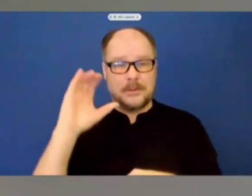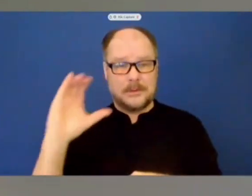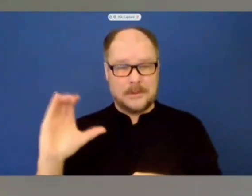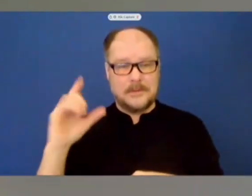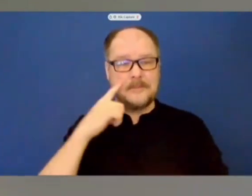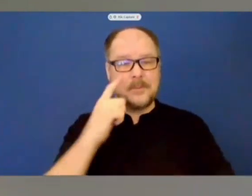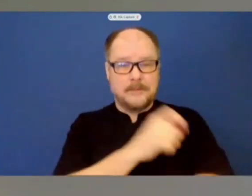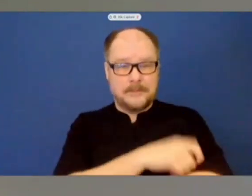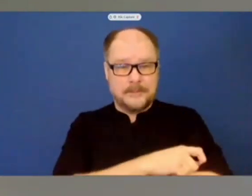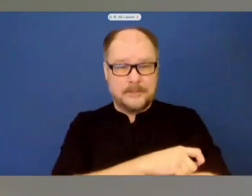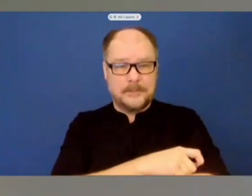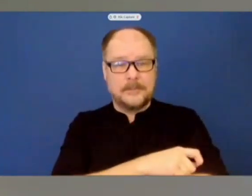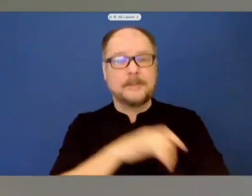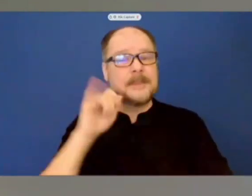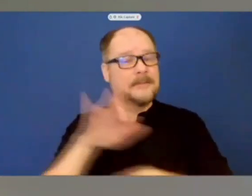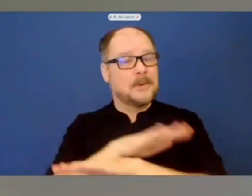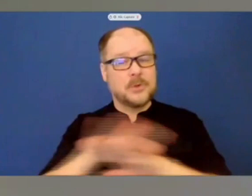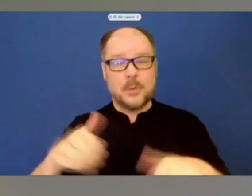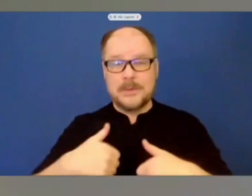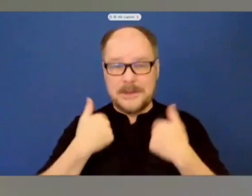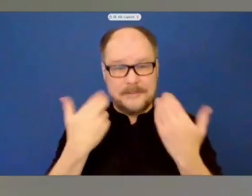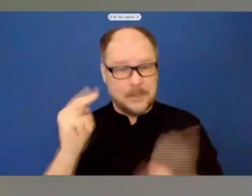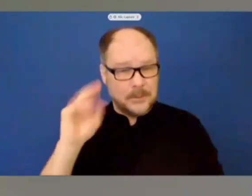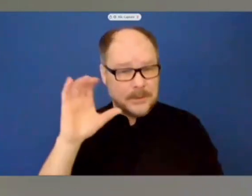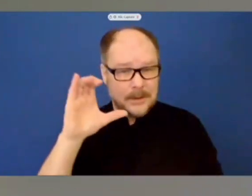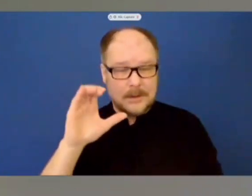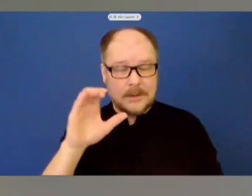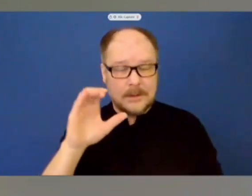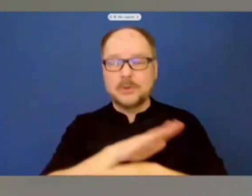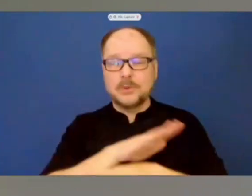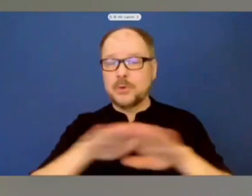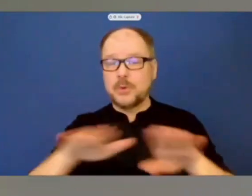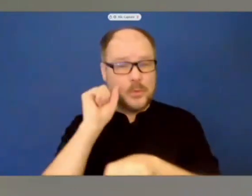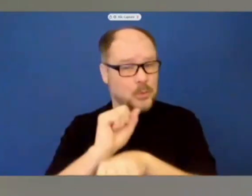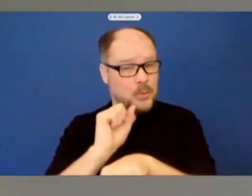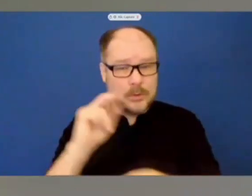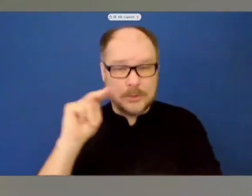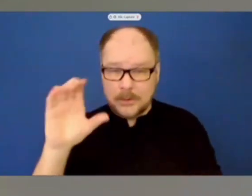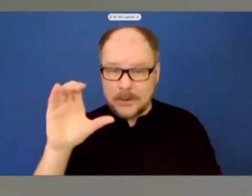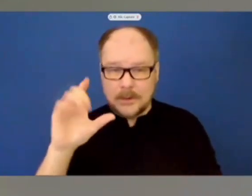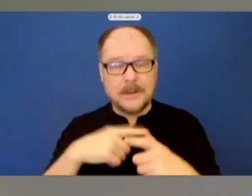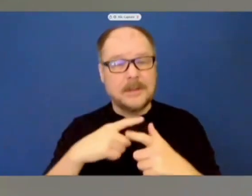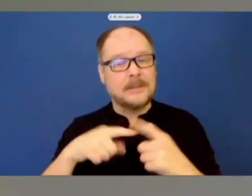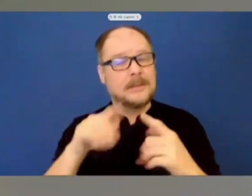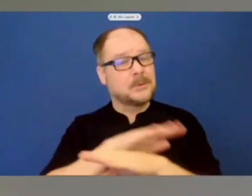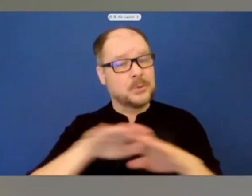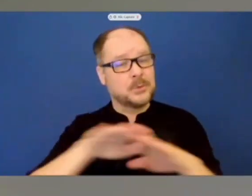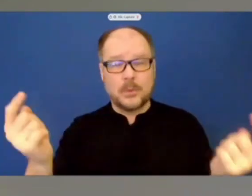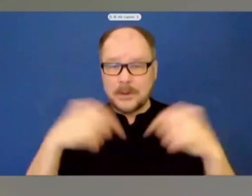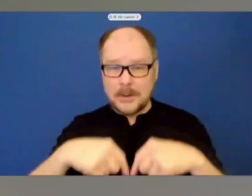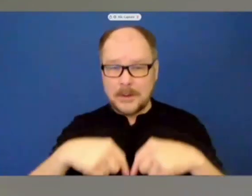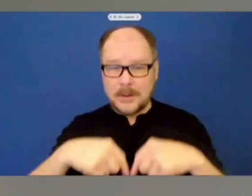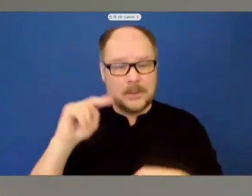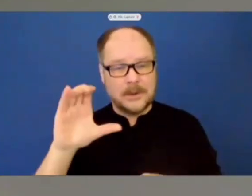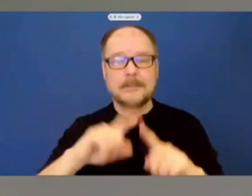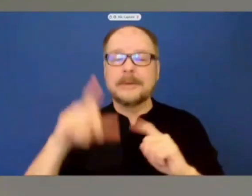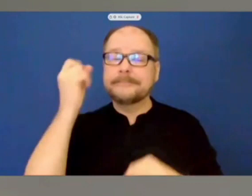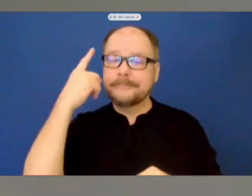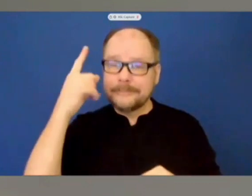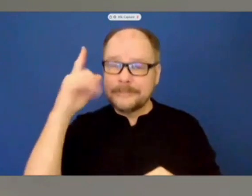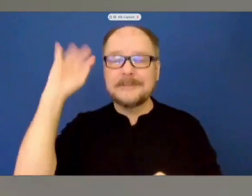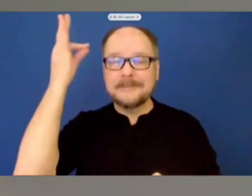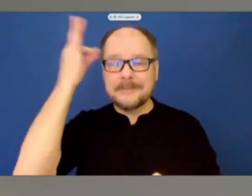they do not live here or work here. However, again, this is a federal program with federal vaccine, and